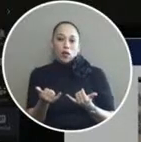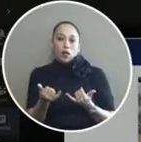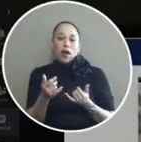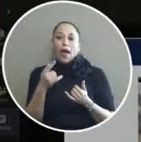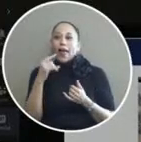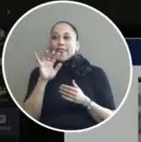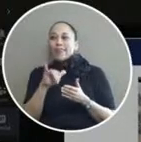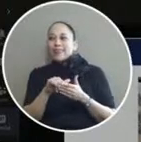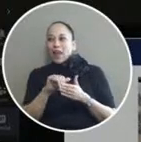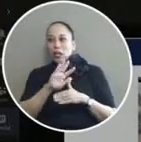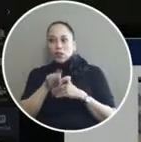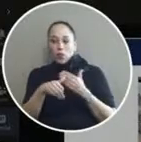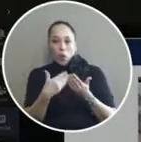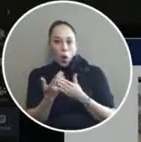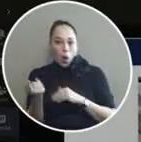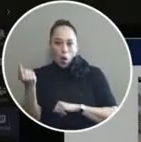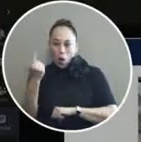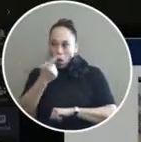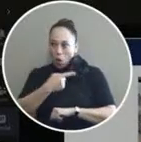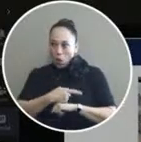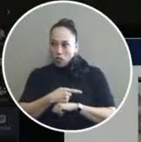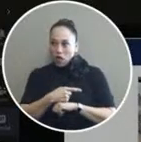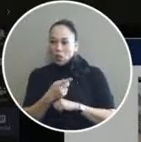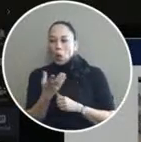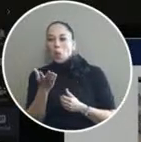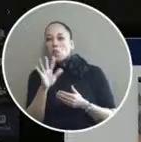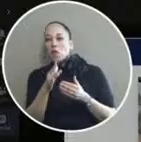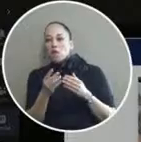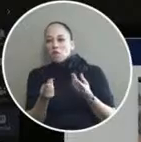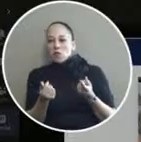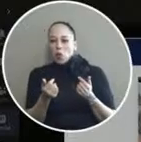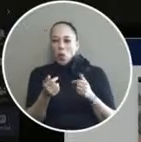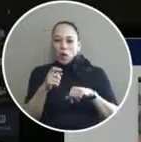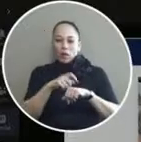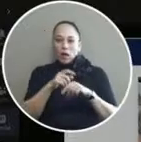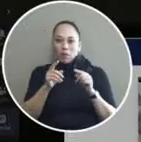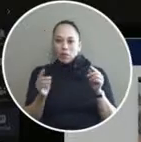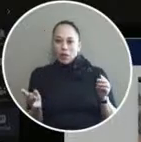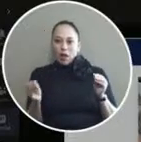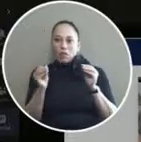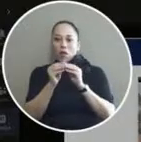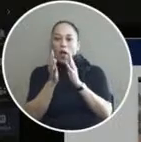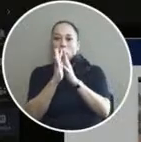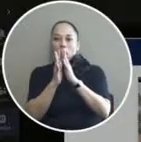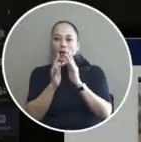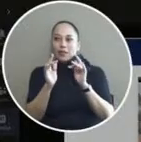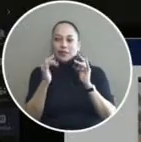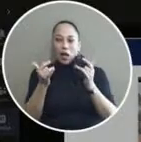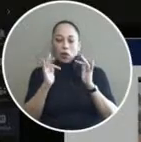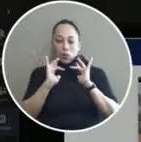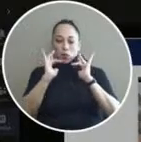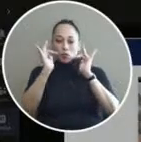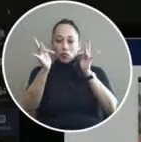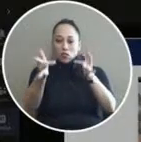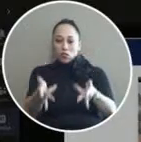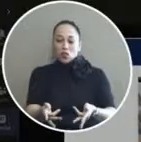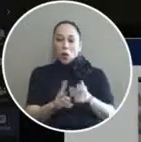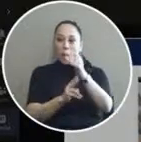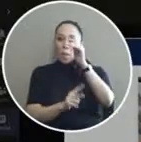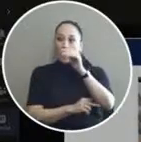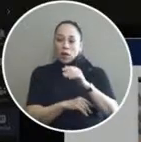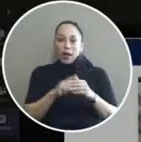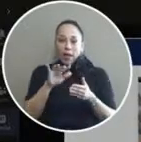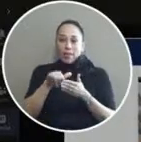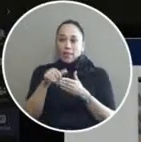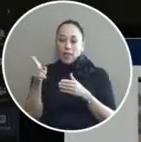pretty much the entire day, with the exception of a few, peak times. You see empty bridges. This is PDN looking south, PDN